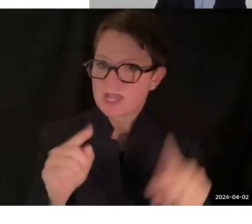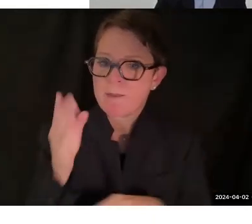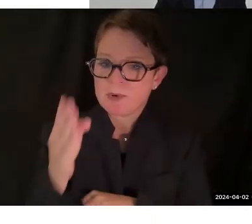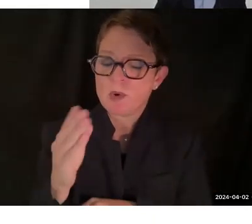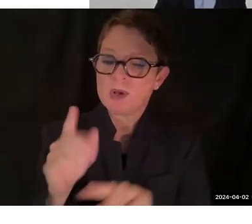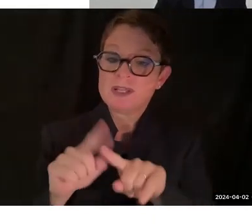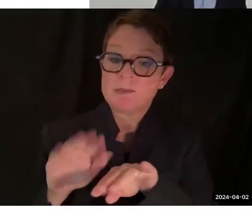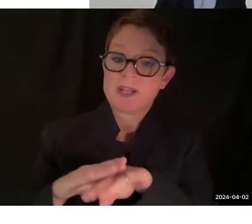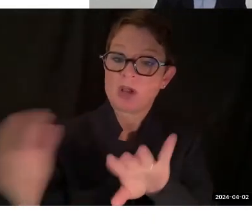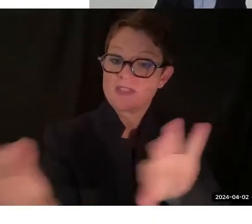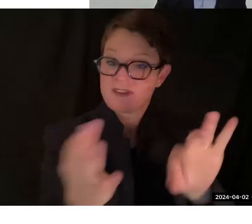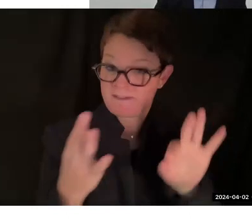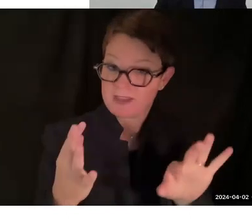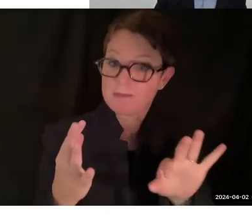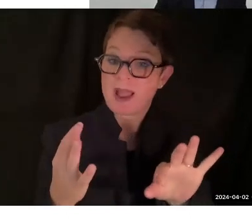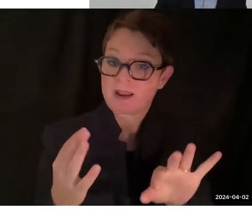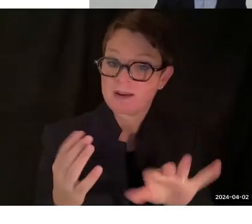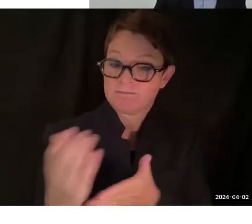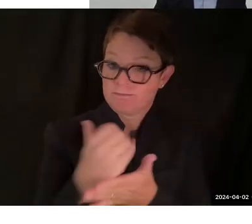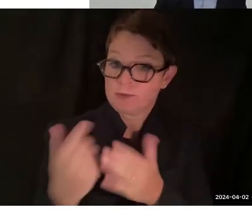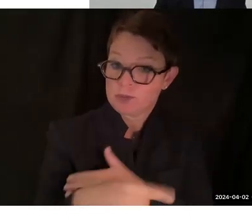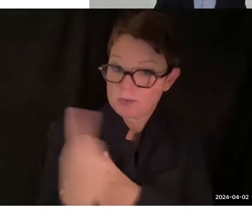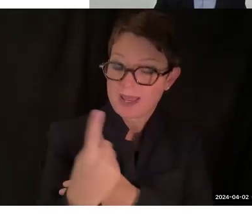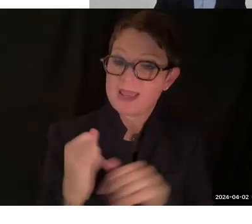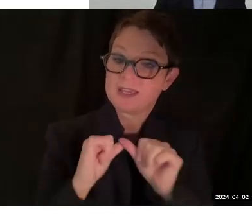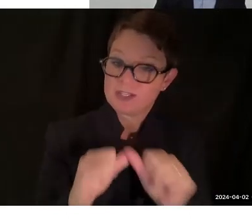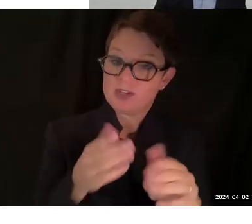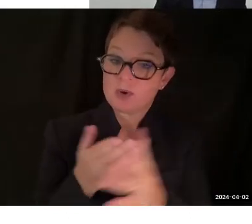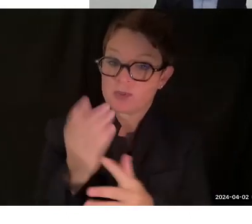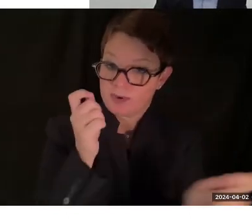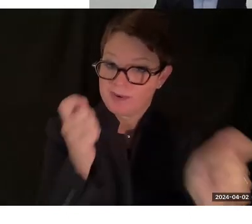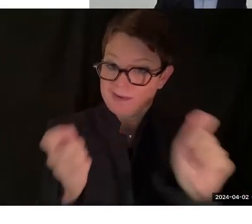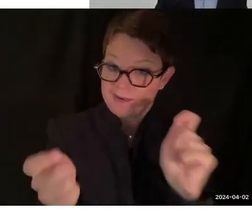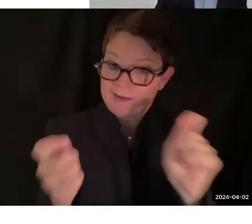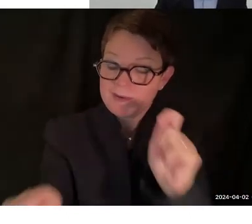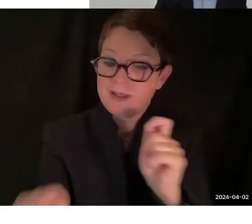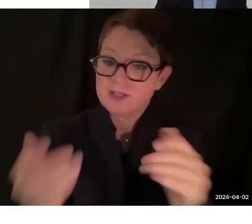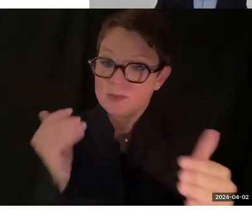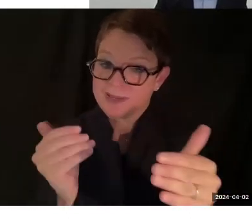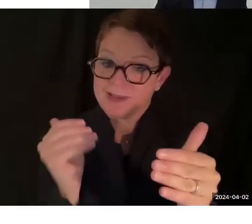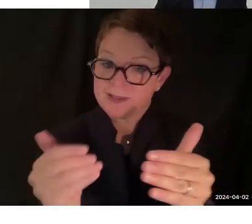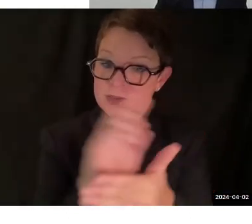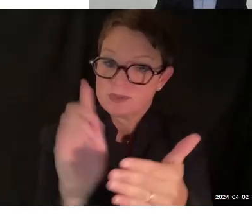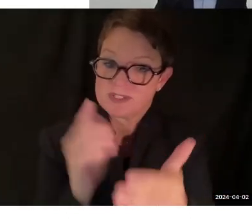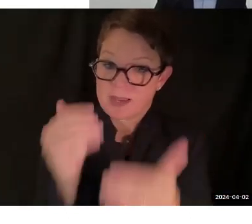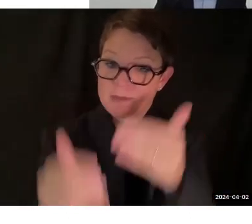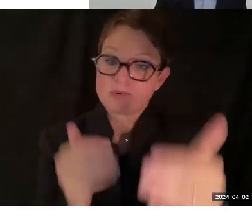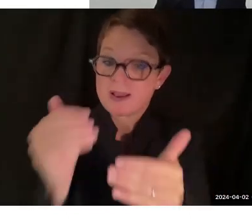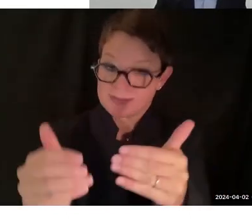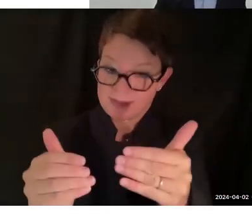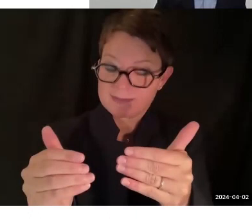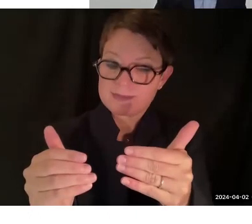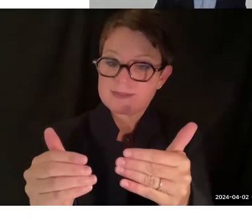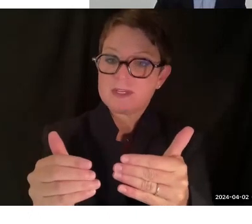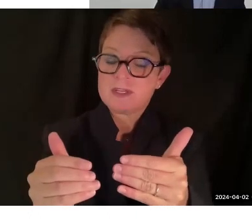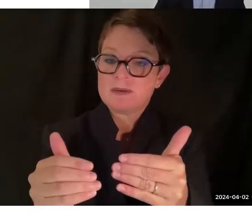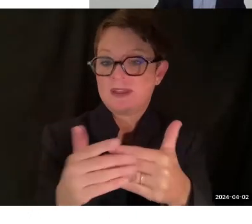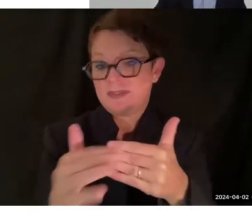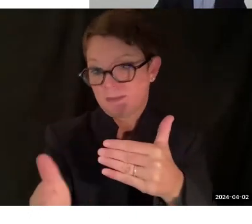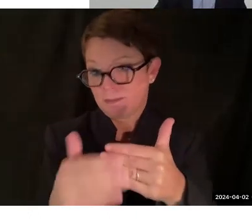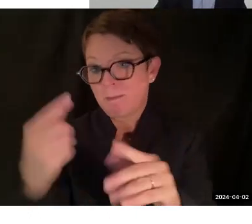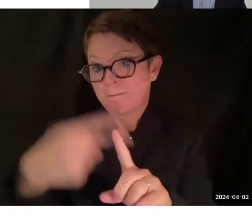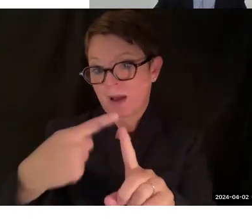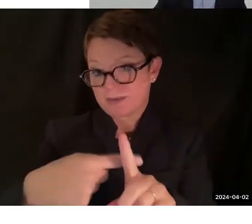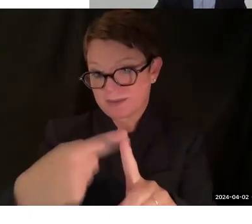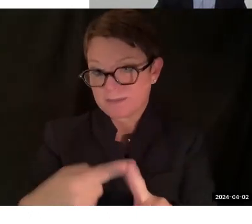community feedback that we get and continue to go through as we get into the design process, certainly in the coming